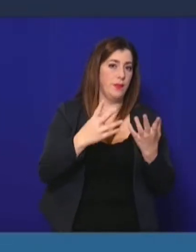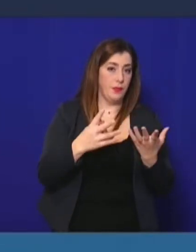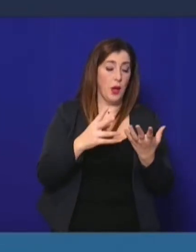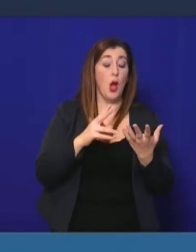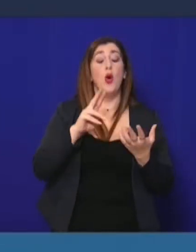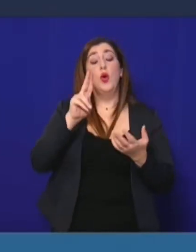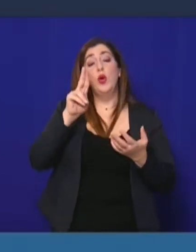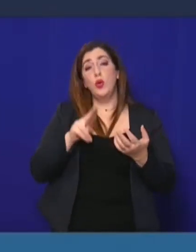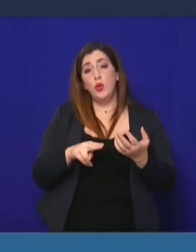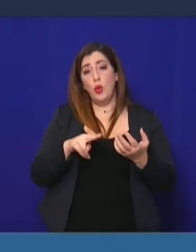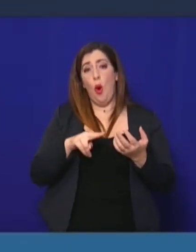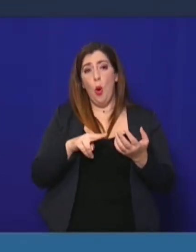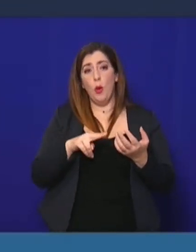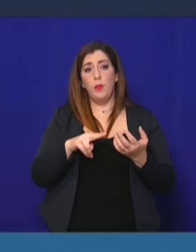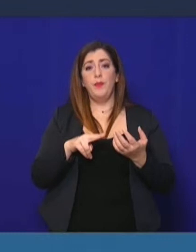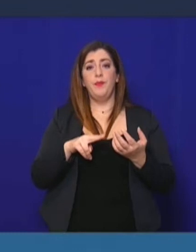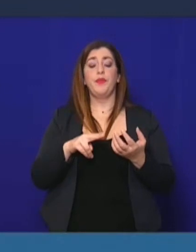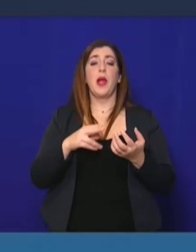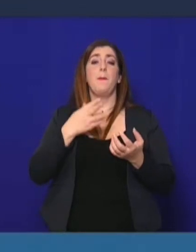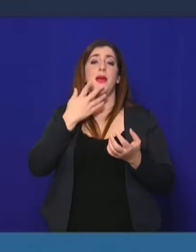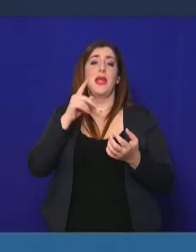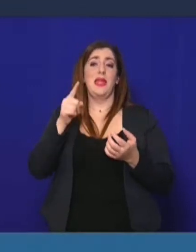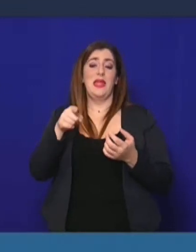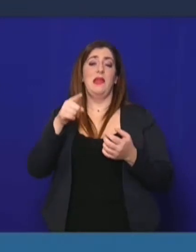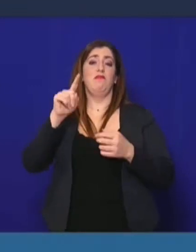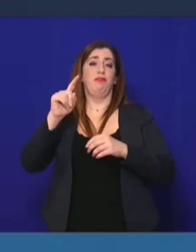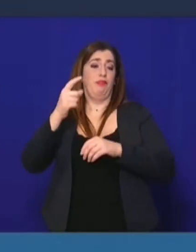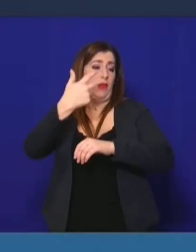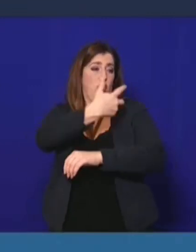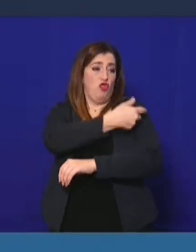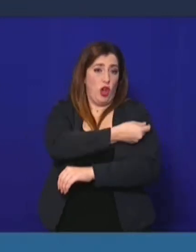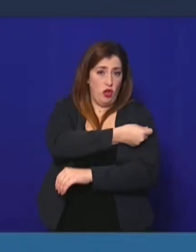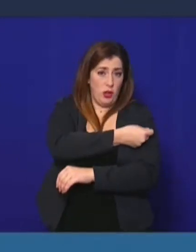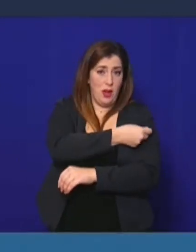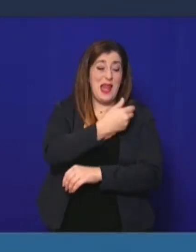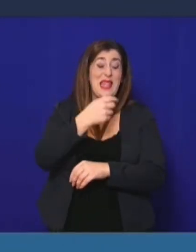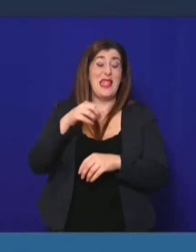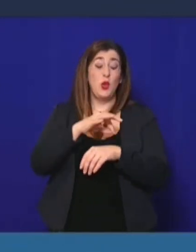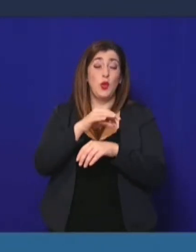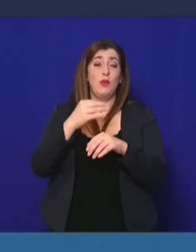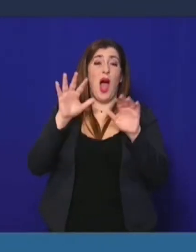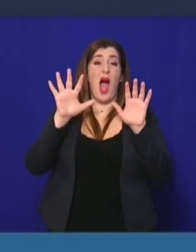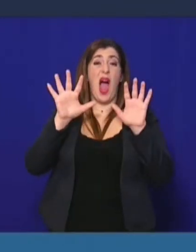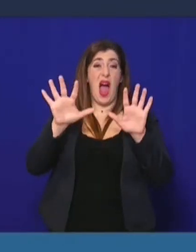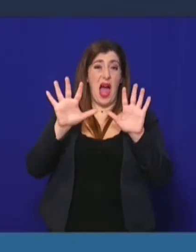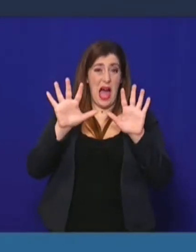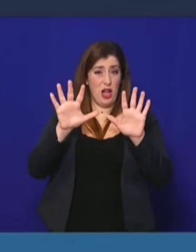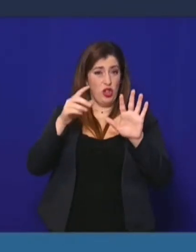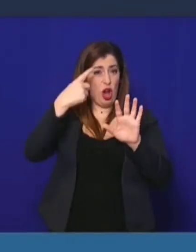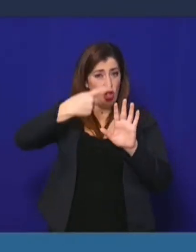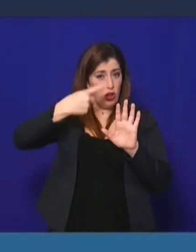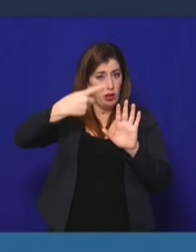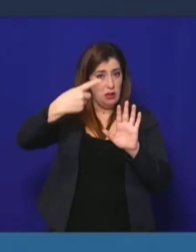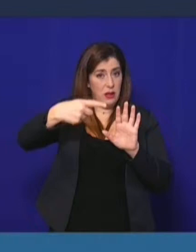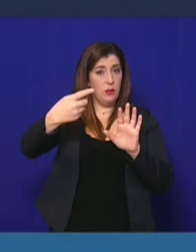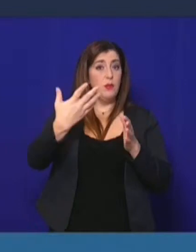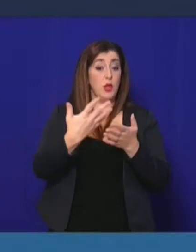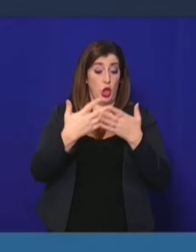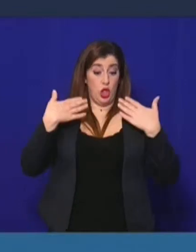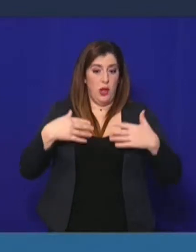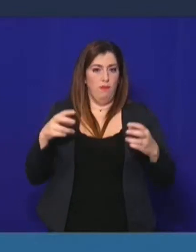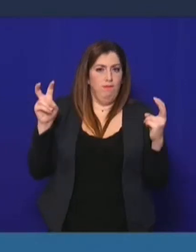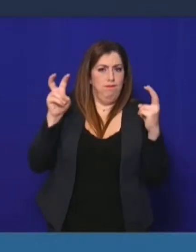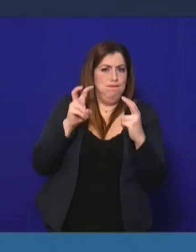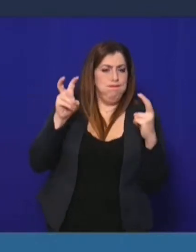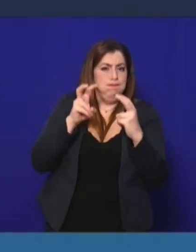ta' ġranet bejn 10 tim sakemm inti l-ġisem tagħna jkun qed jibni l-immunità biex jiġġieled dan il-virus. Allora propju tem ta'